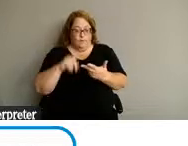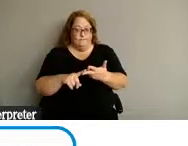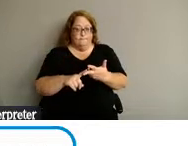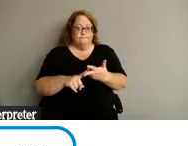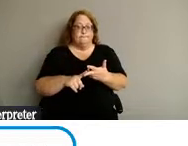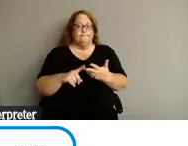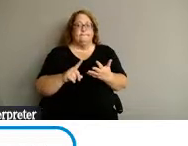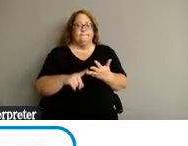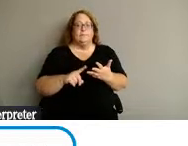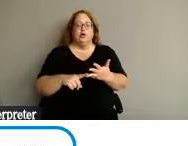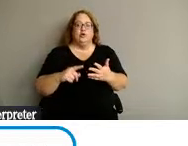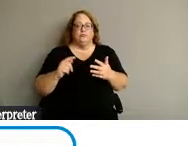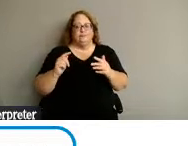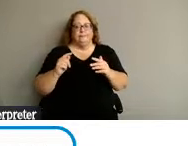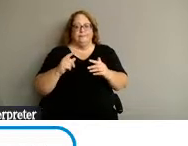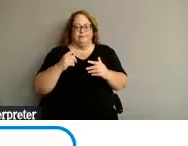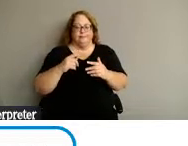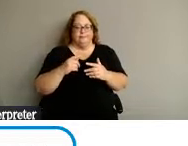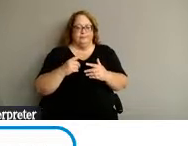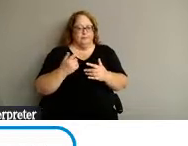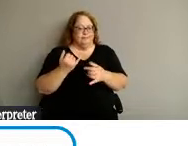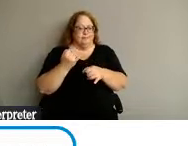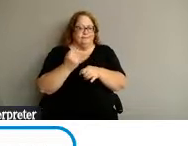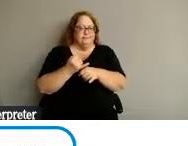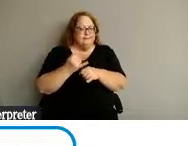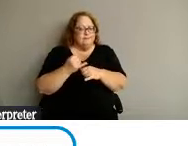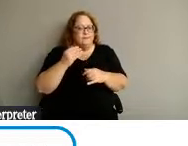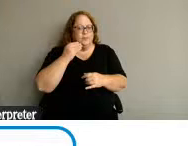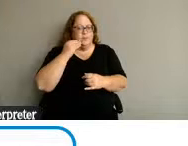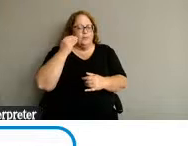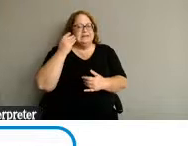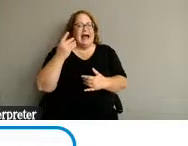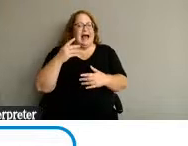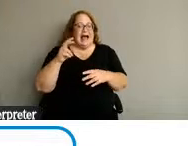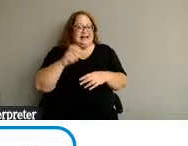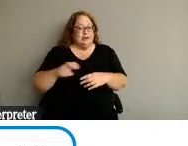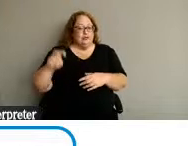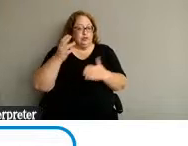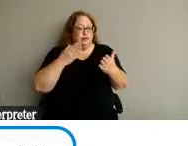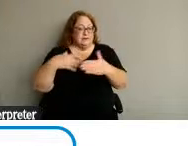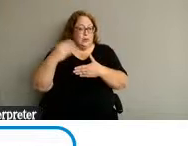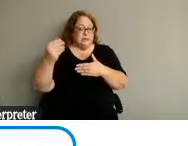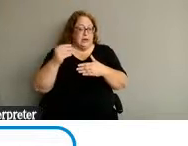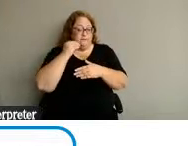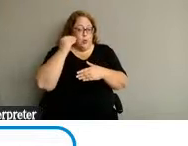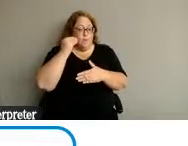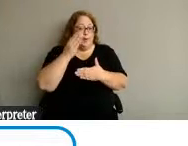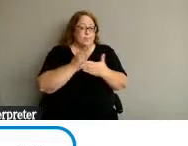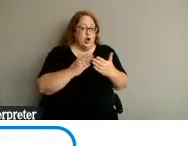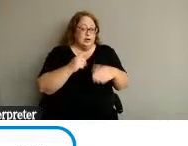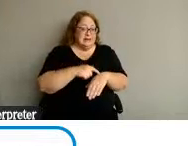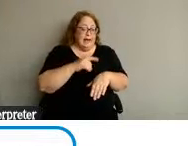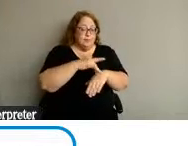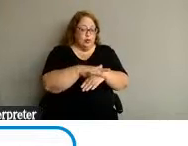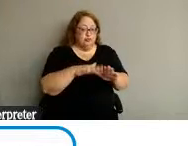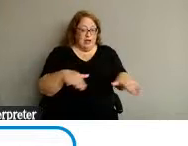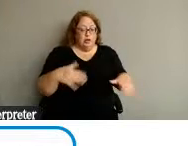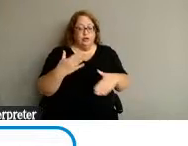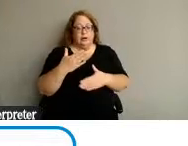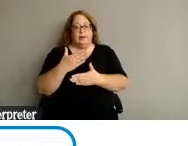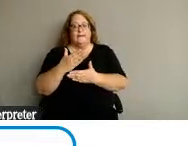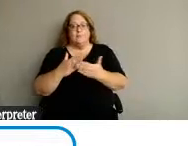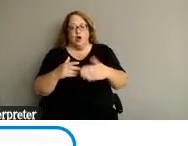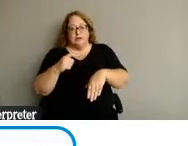residential facilities, itinerant services outside of the home, part-time early childhood as well as part-time